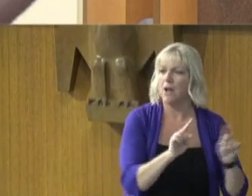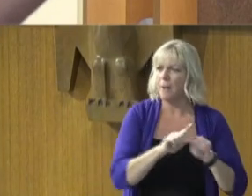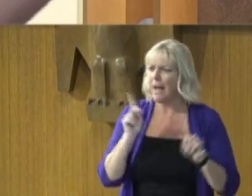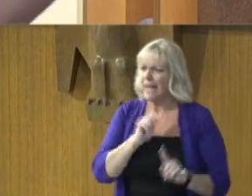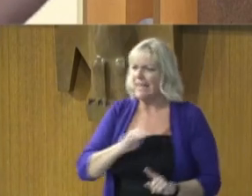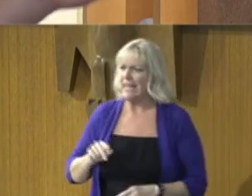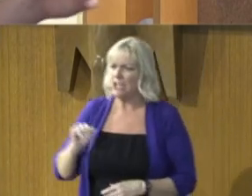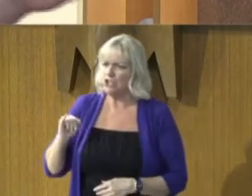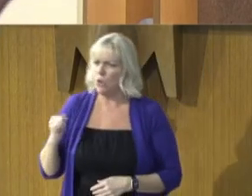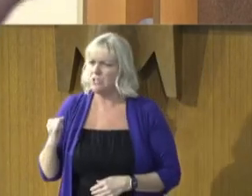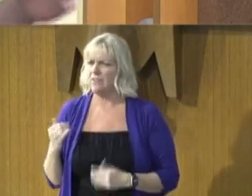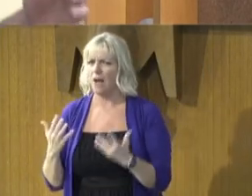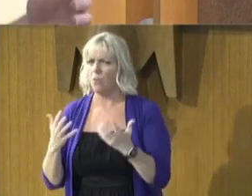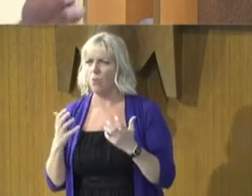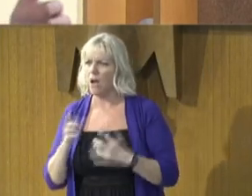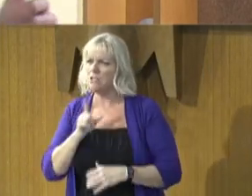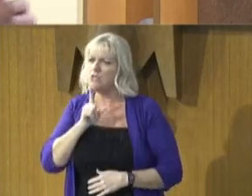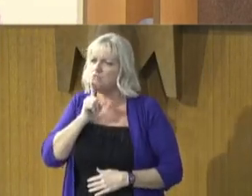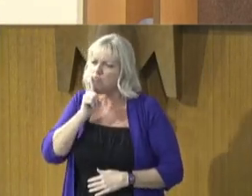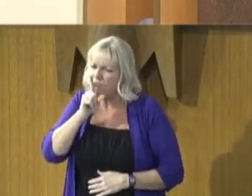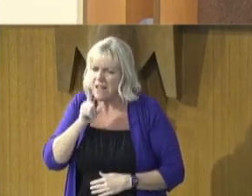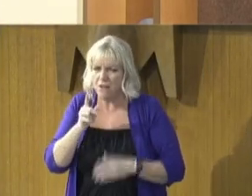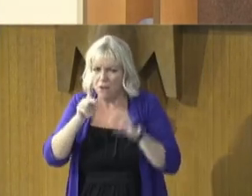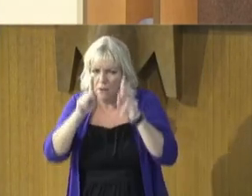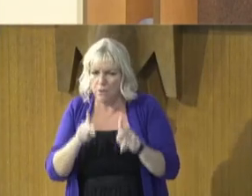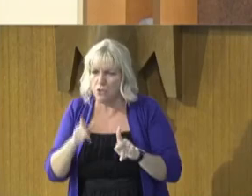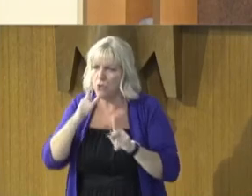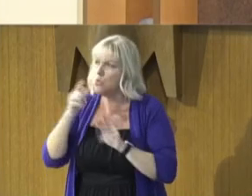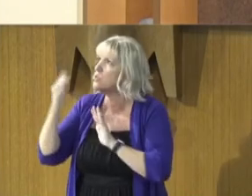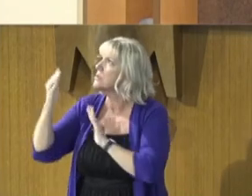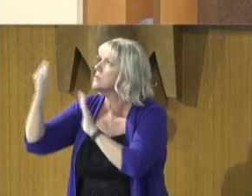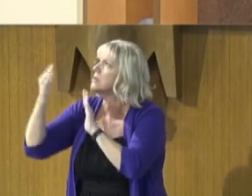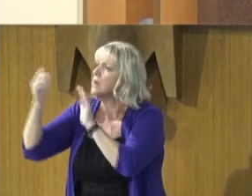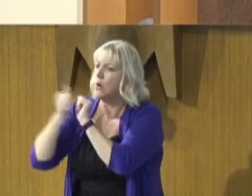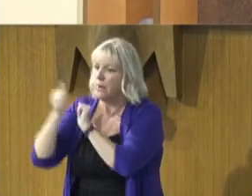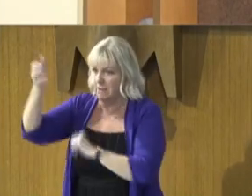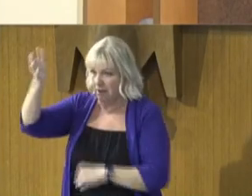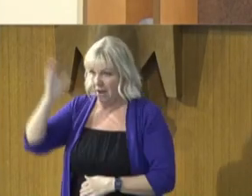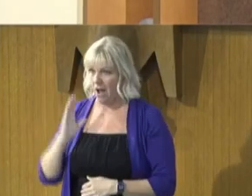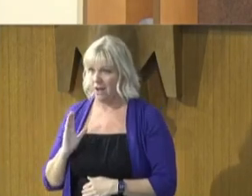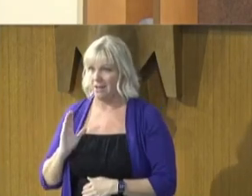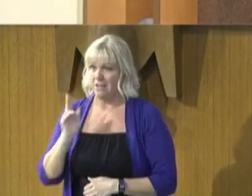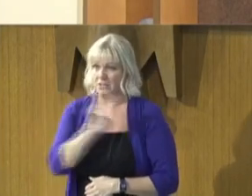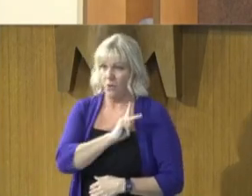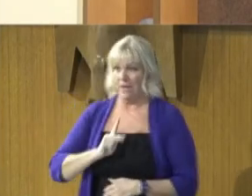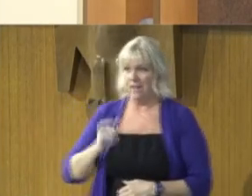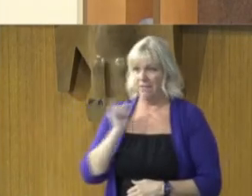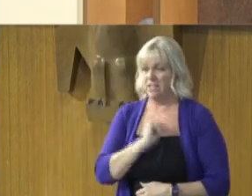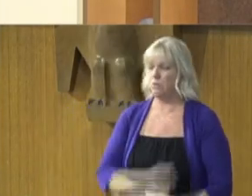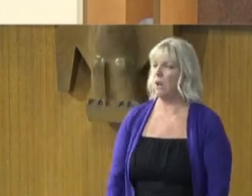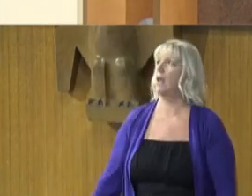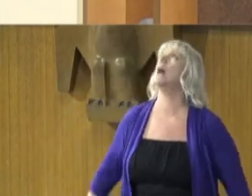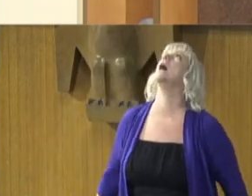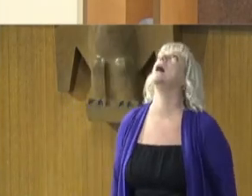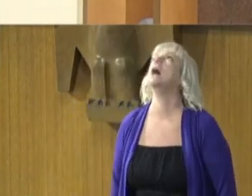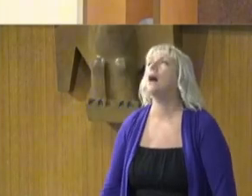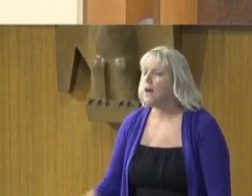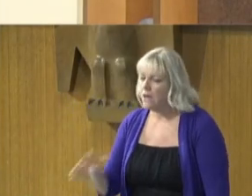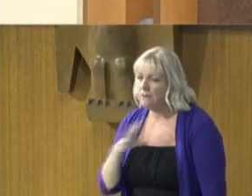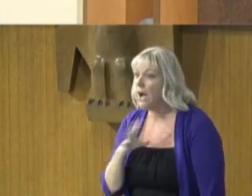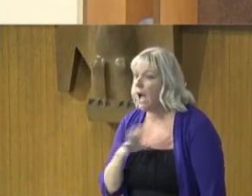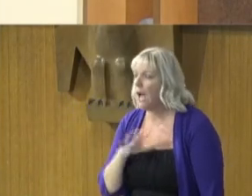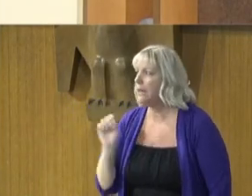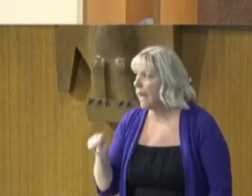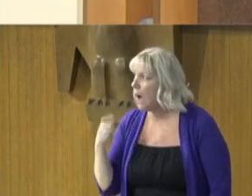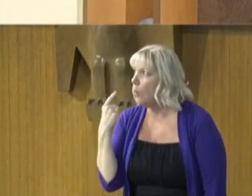from someone who's connected to Yahweh. And so the king of Israel lets out a big, petulant groan. "Oh, yes, there